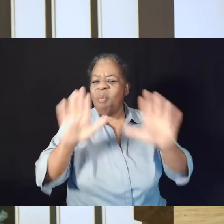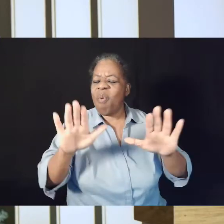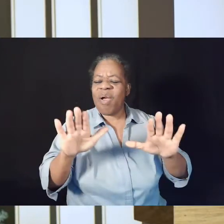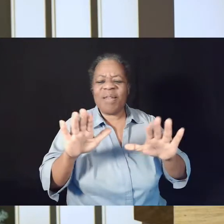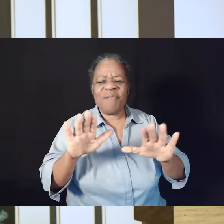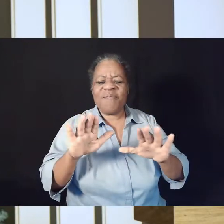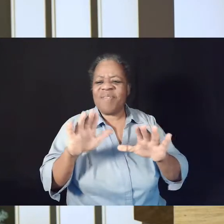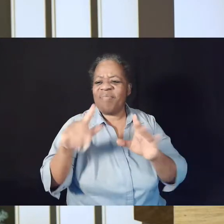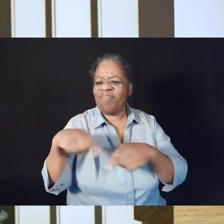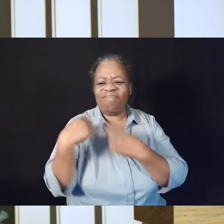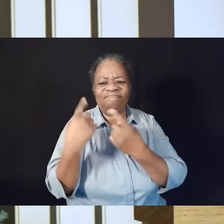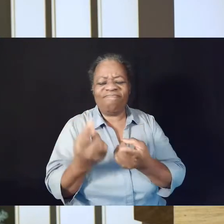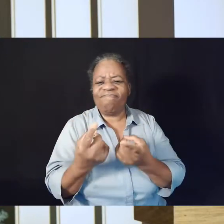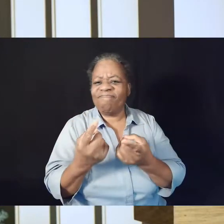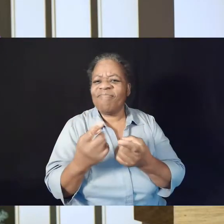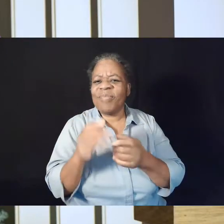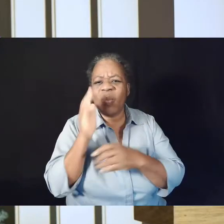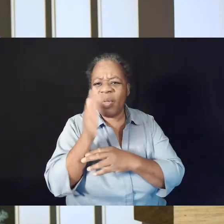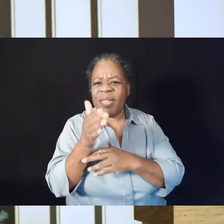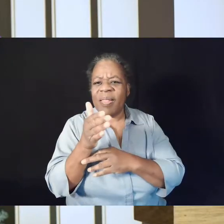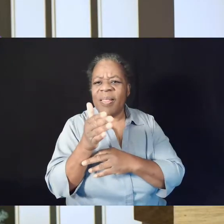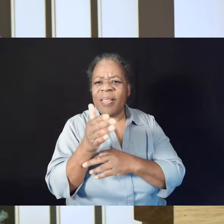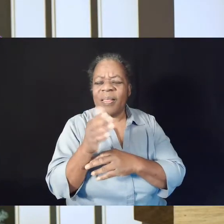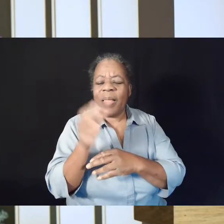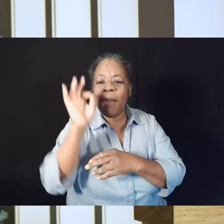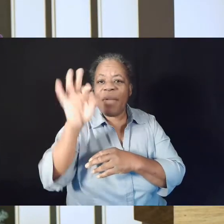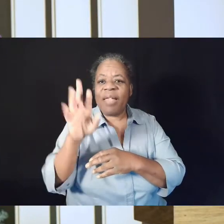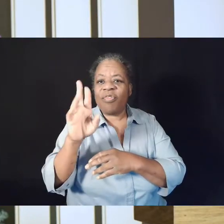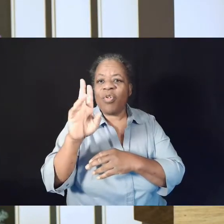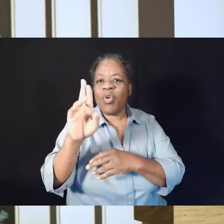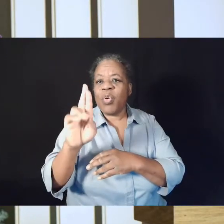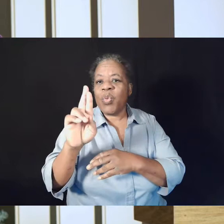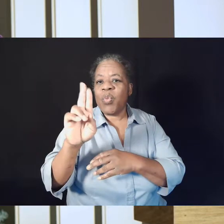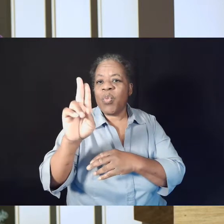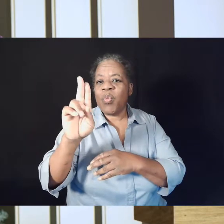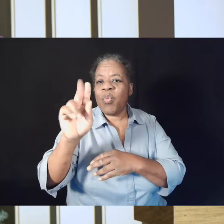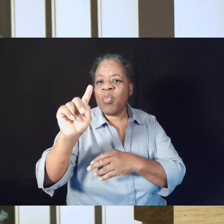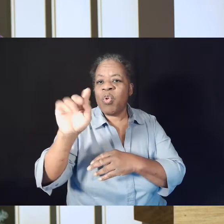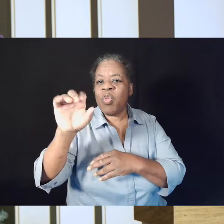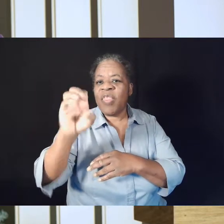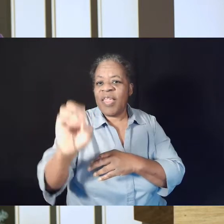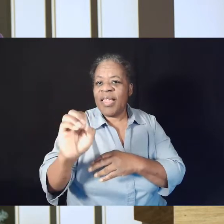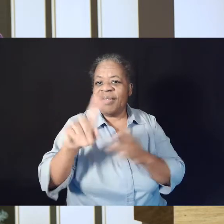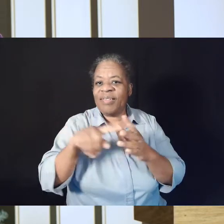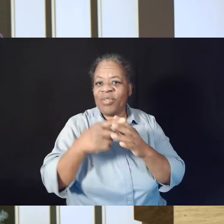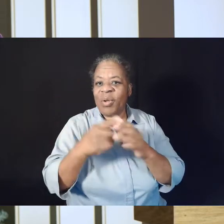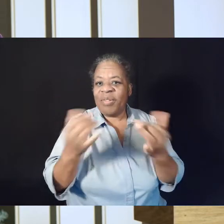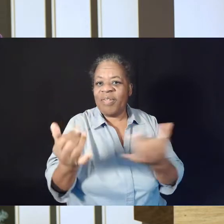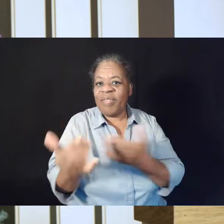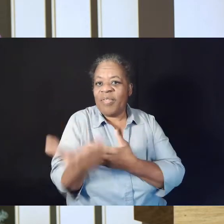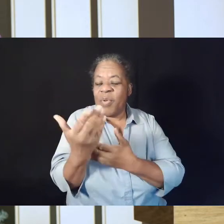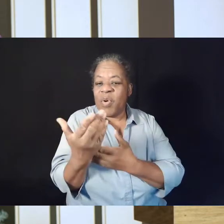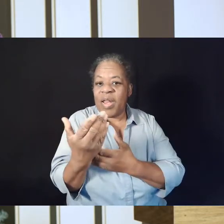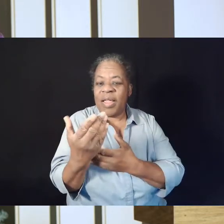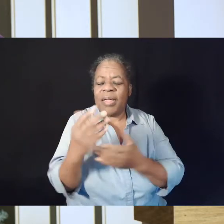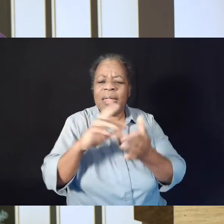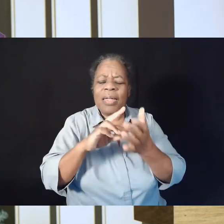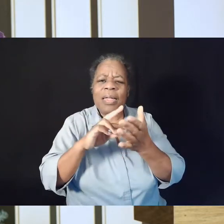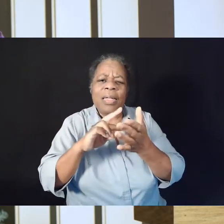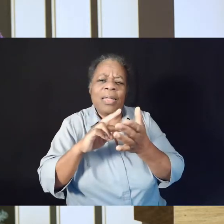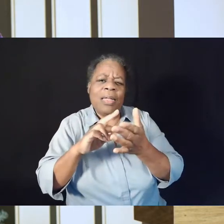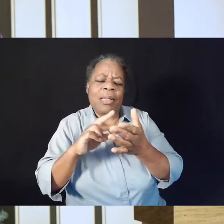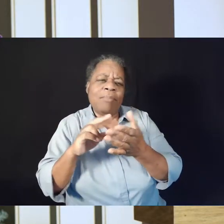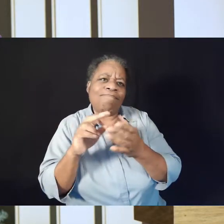Pastor Ruthie is going to get us started today by reminding us that Christmas means we are seen. Now, each week,